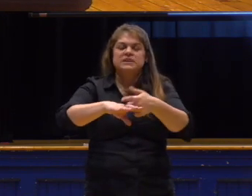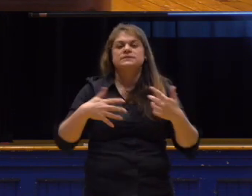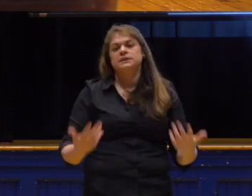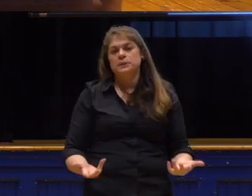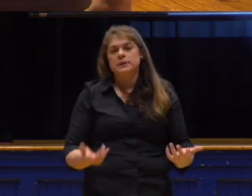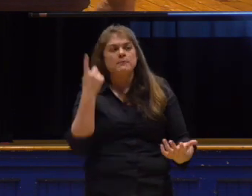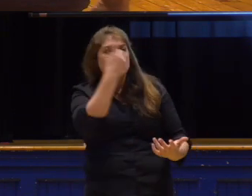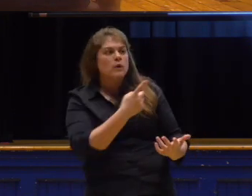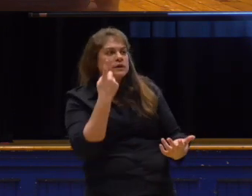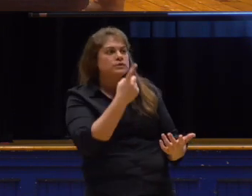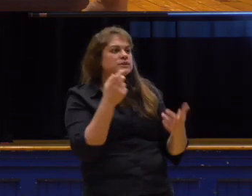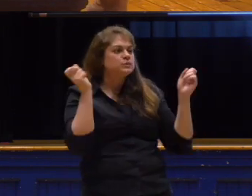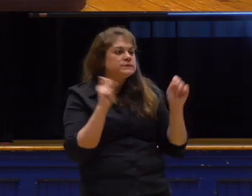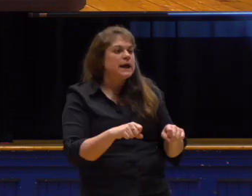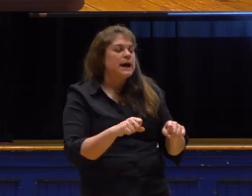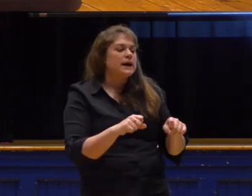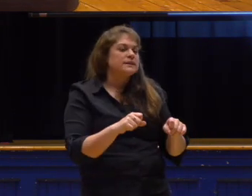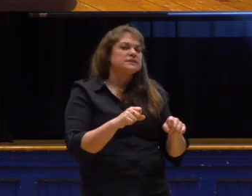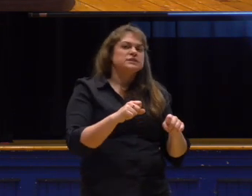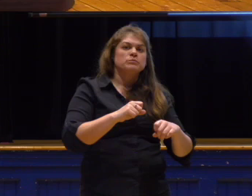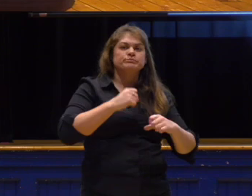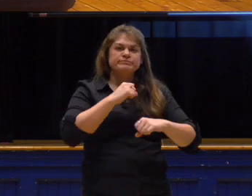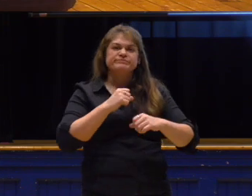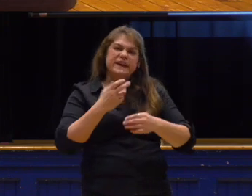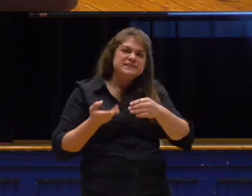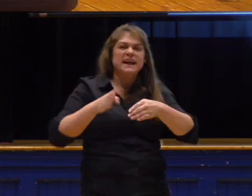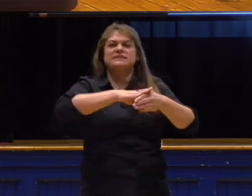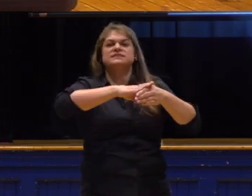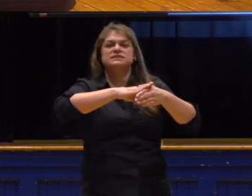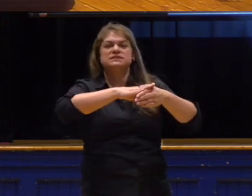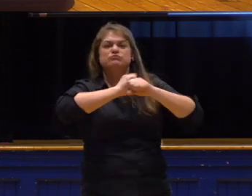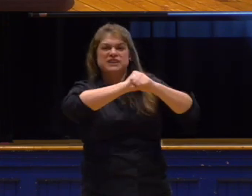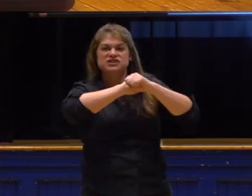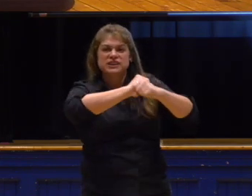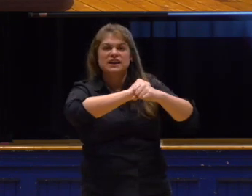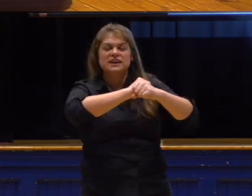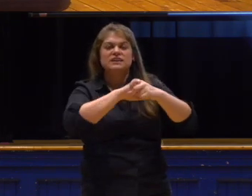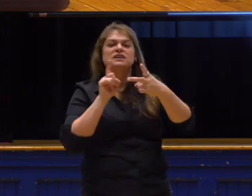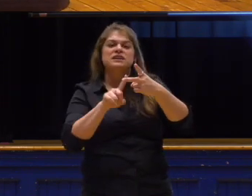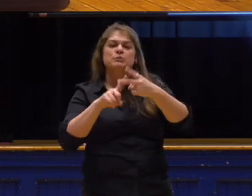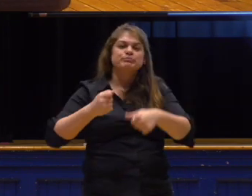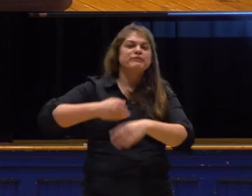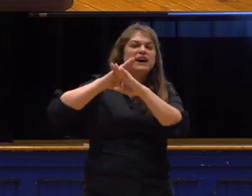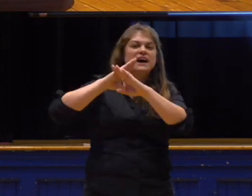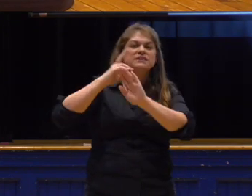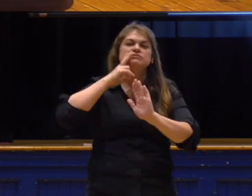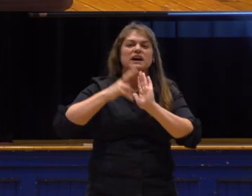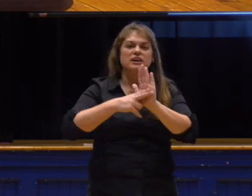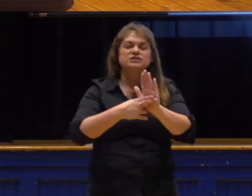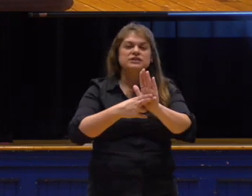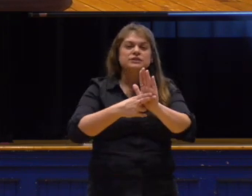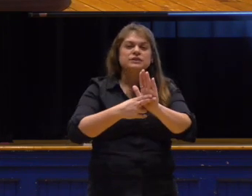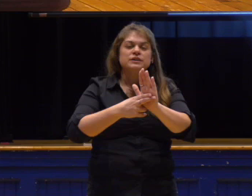trees. And I was wondering if there's a way to A, do a better protection of the trees, and B, prevent the contractors from storing those